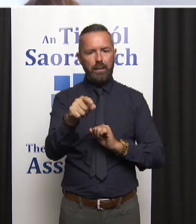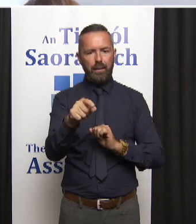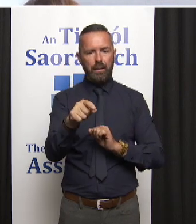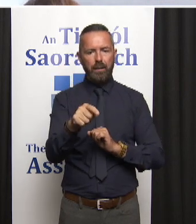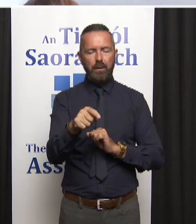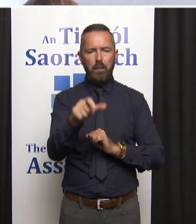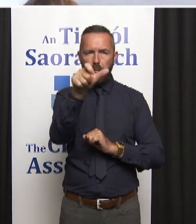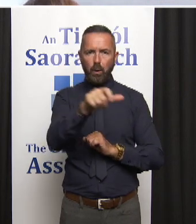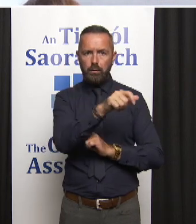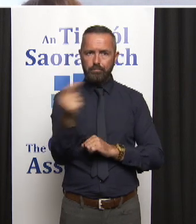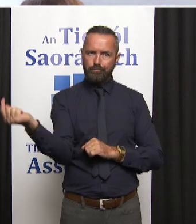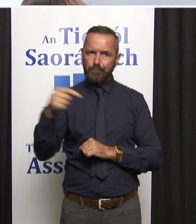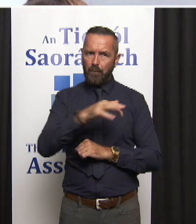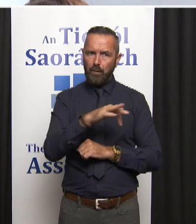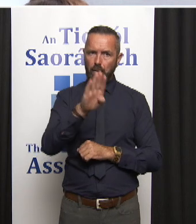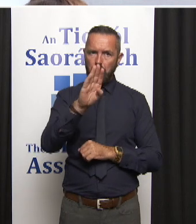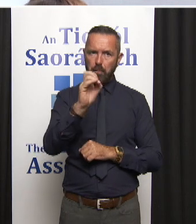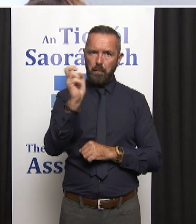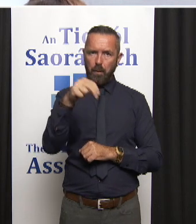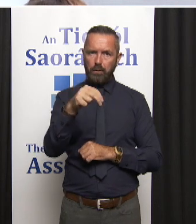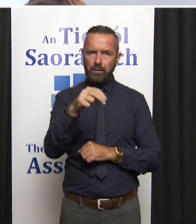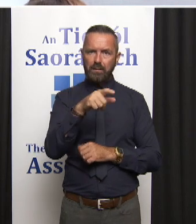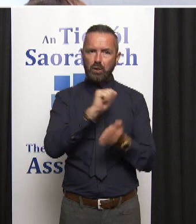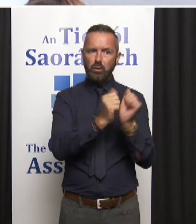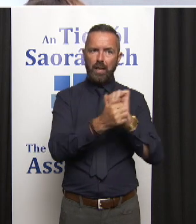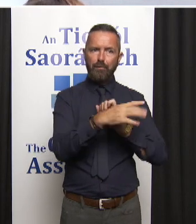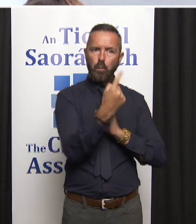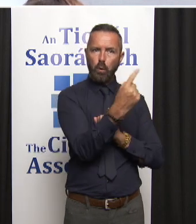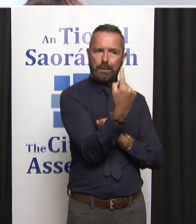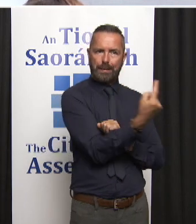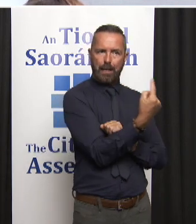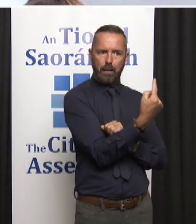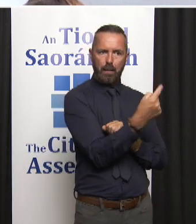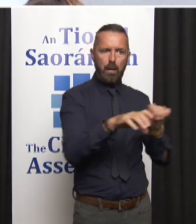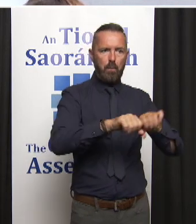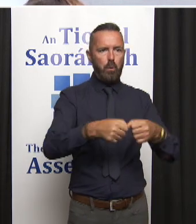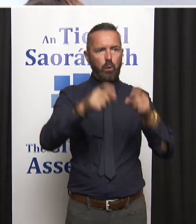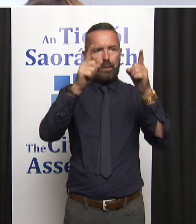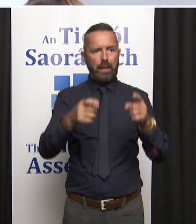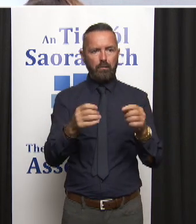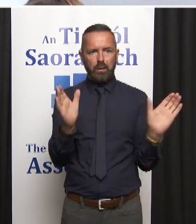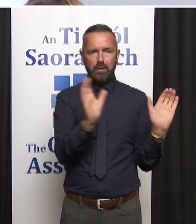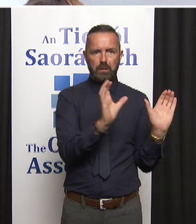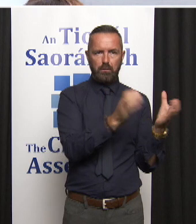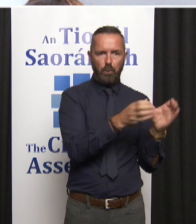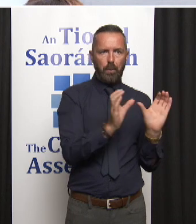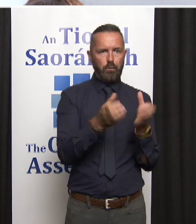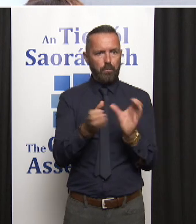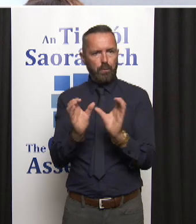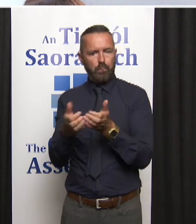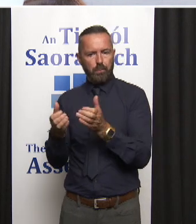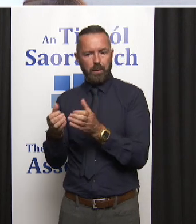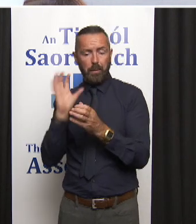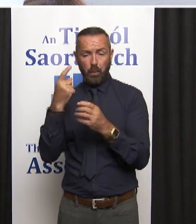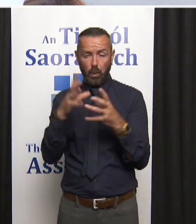speaker, one of the reasons they changed from a single constituency to breaking it into smaller constituencies, a single constituency gave